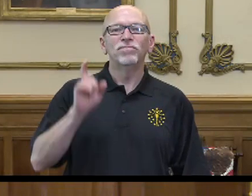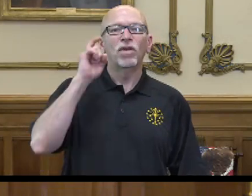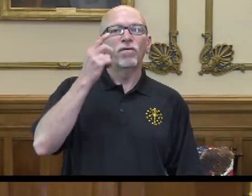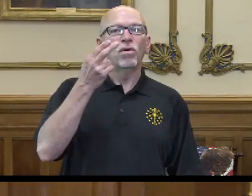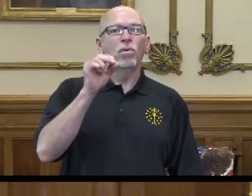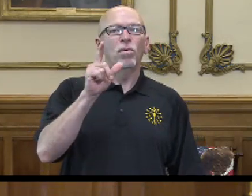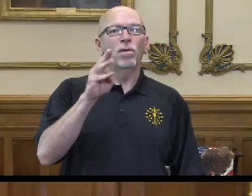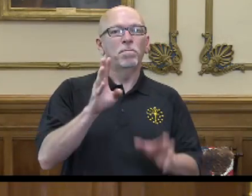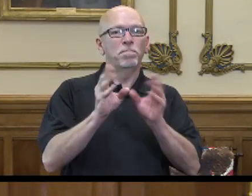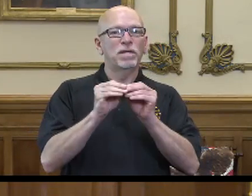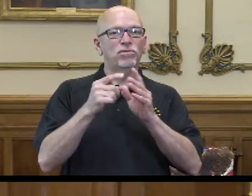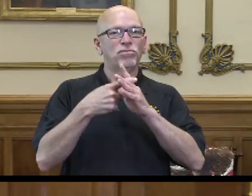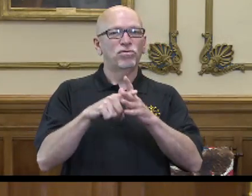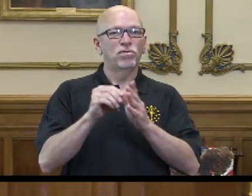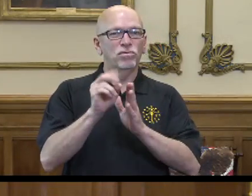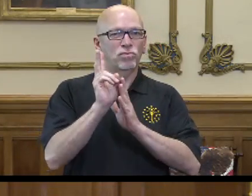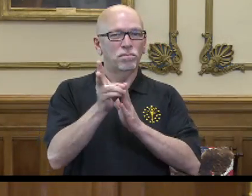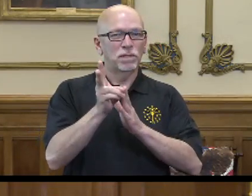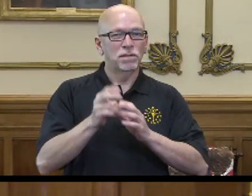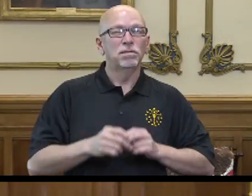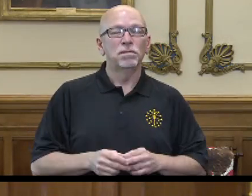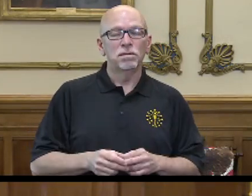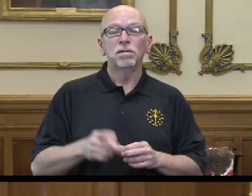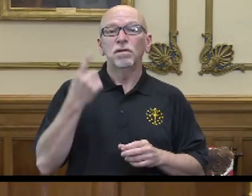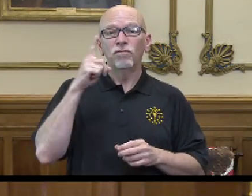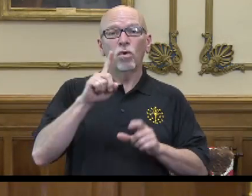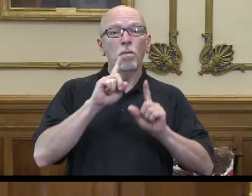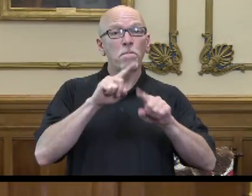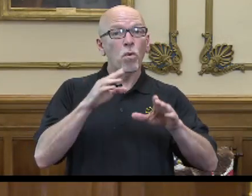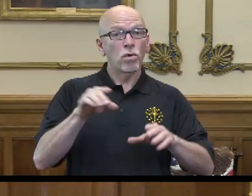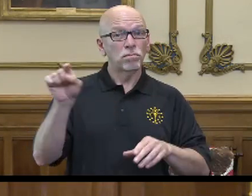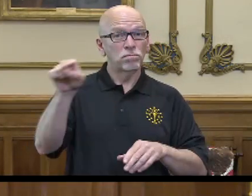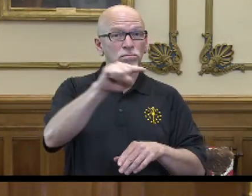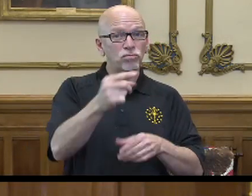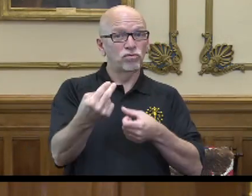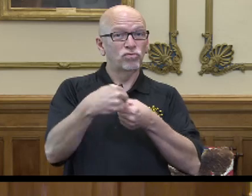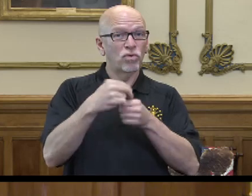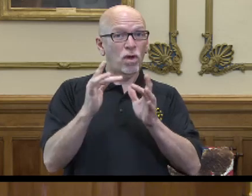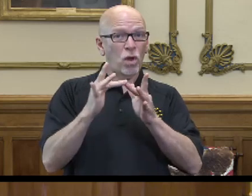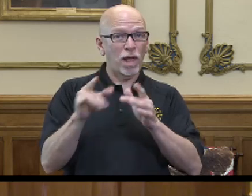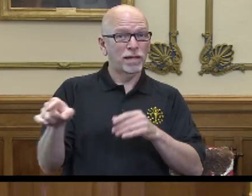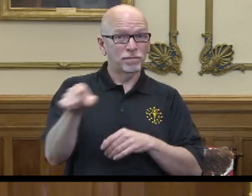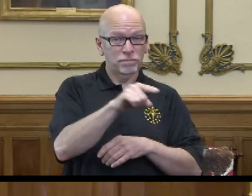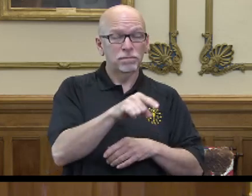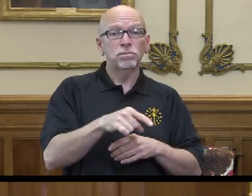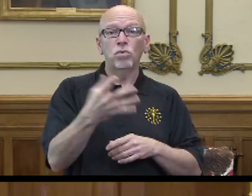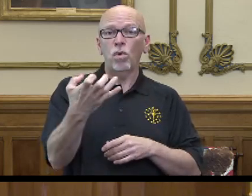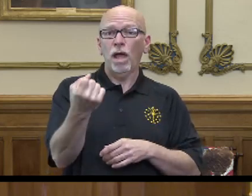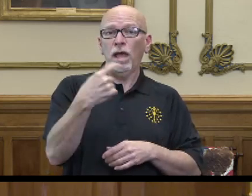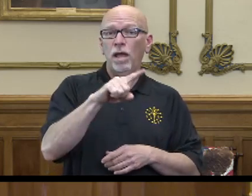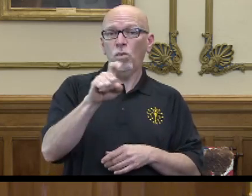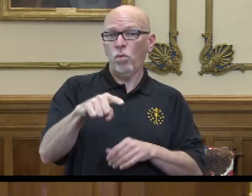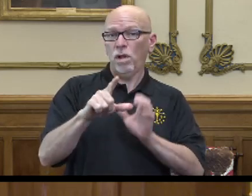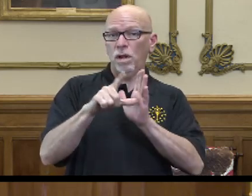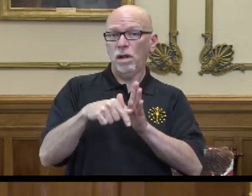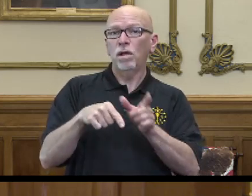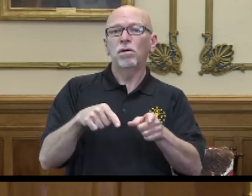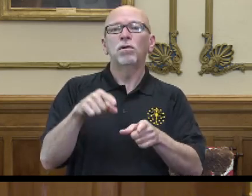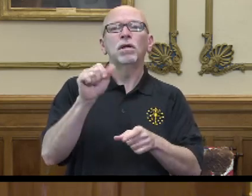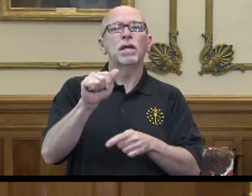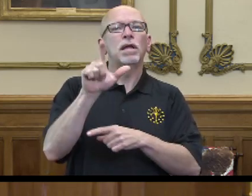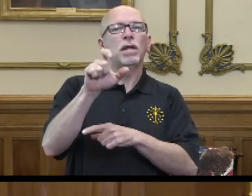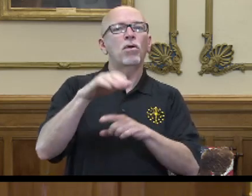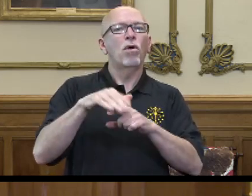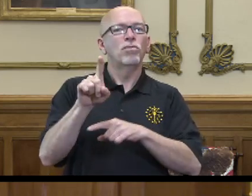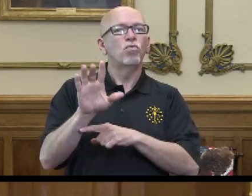Governor Holcomb's briefing will begin in 2 minutes. For the journalists joining us in the digital press room, if you'd like to ask a question, you can